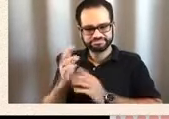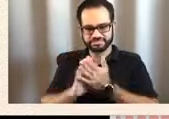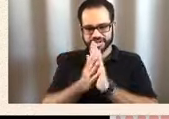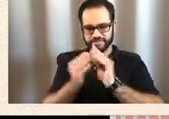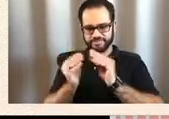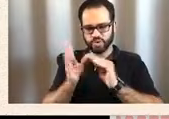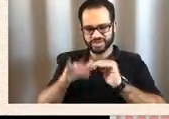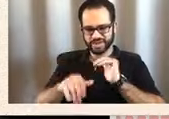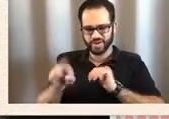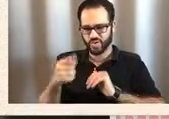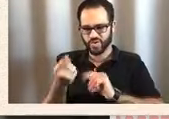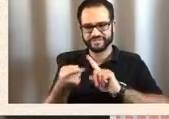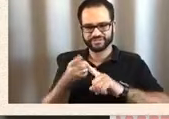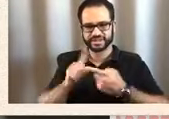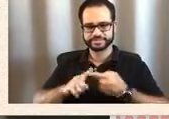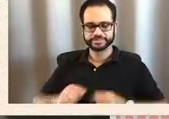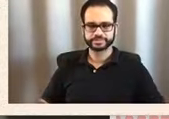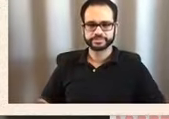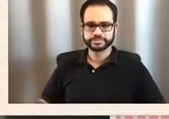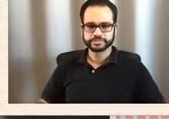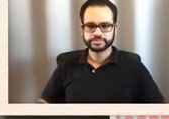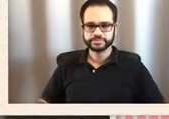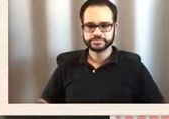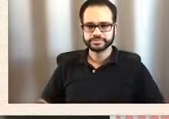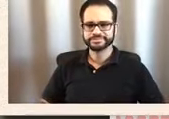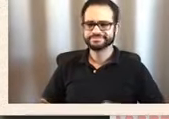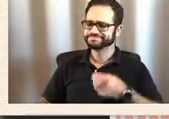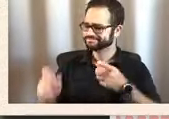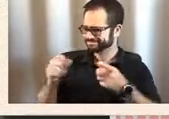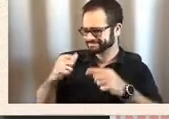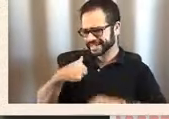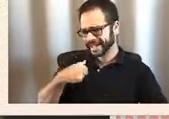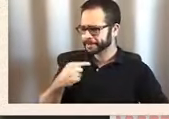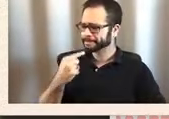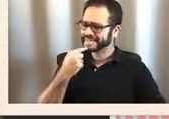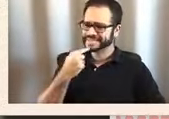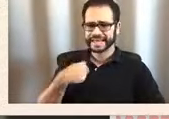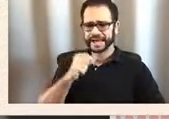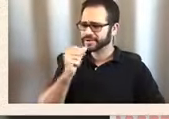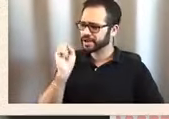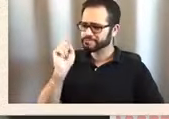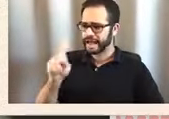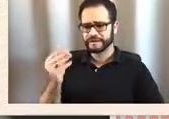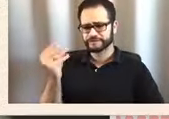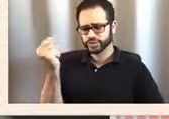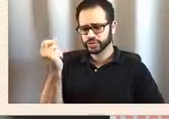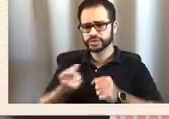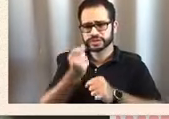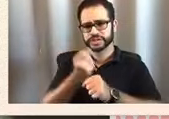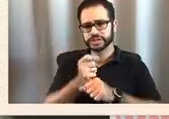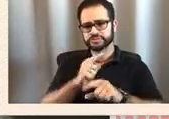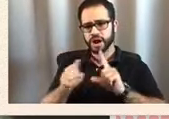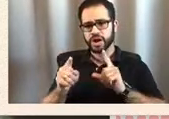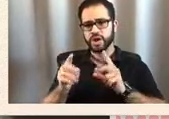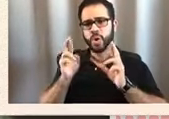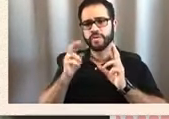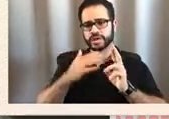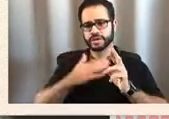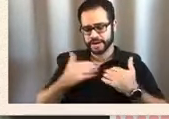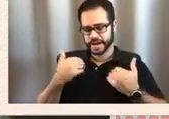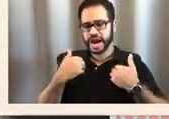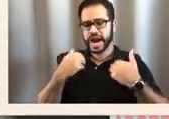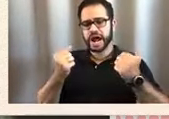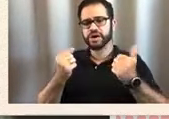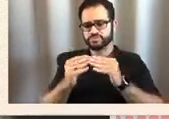So, Yes, I miss it. I haven't been back in a few years, but hopefully I'll get my health under control a little bit more this